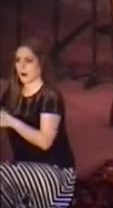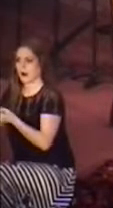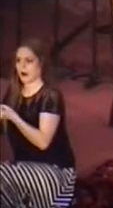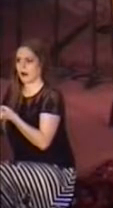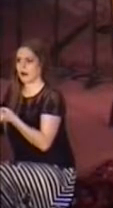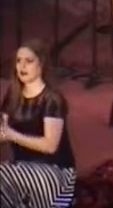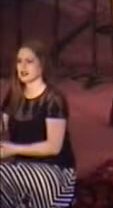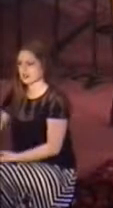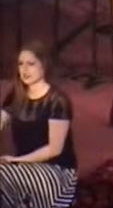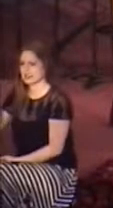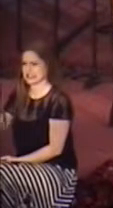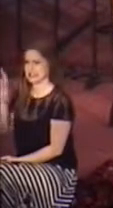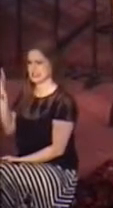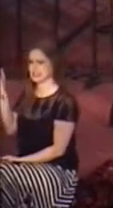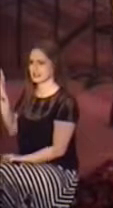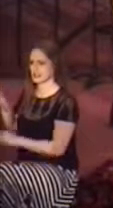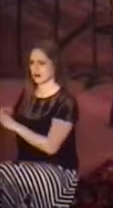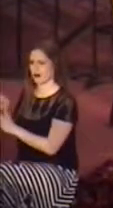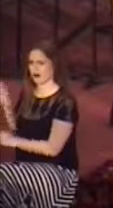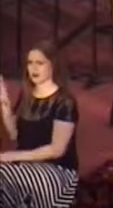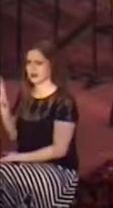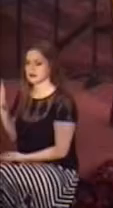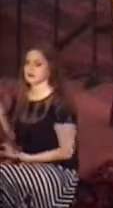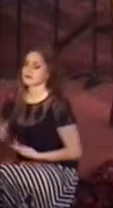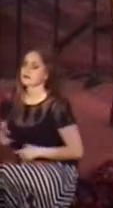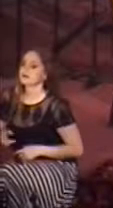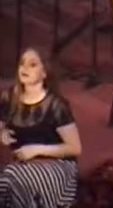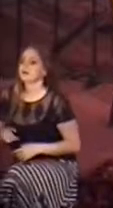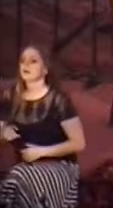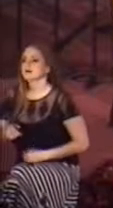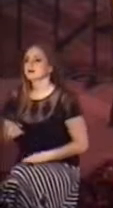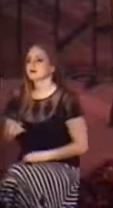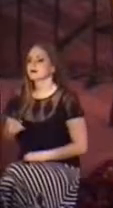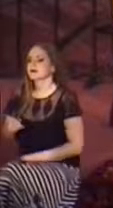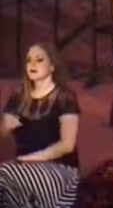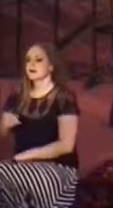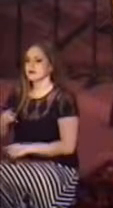But you can't give a better gift than Jesus Christ.